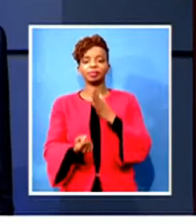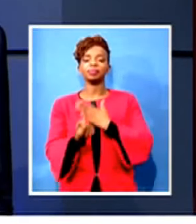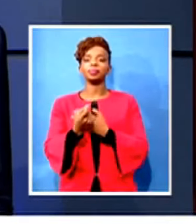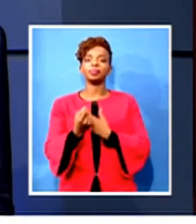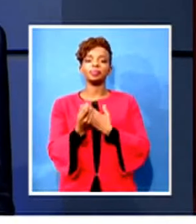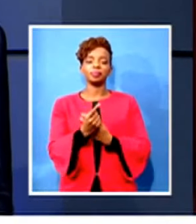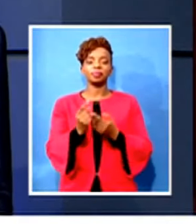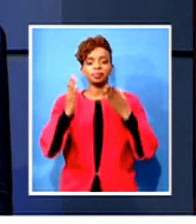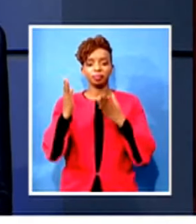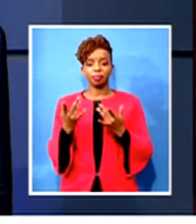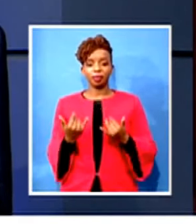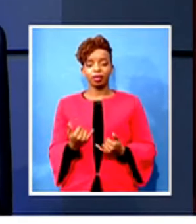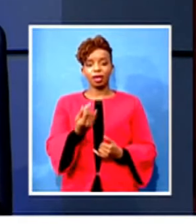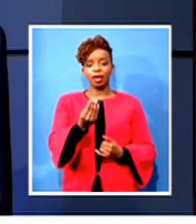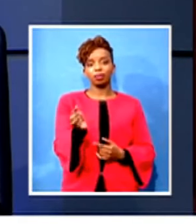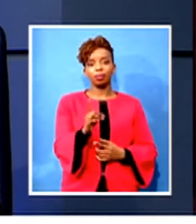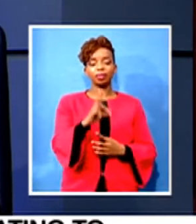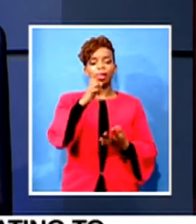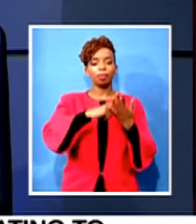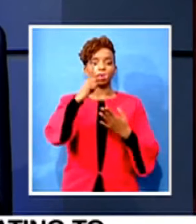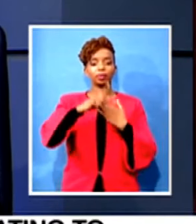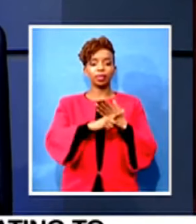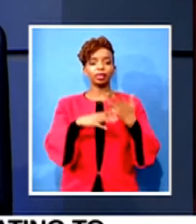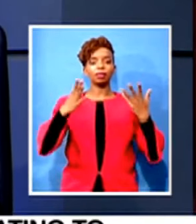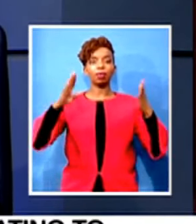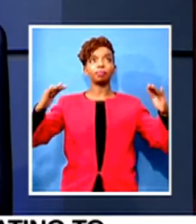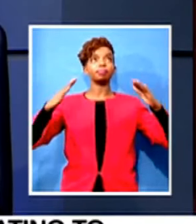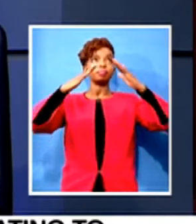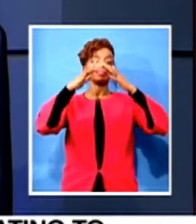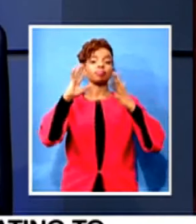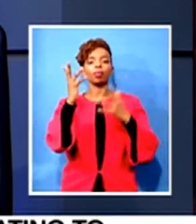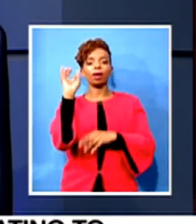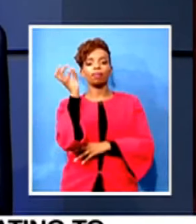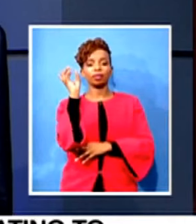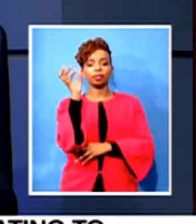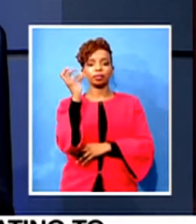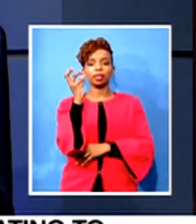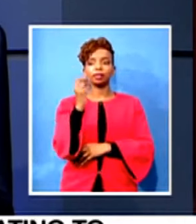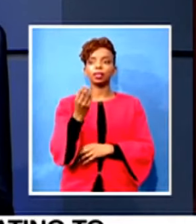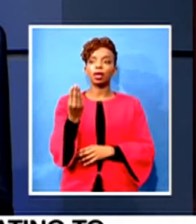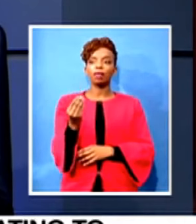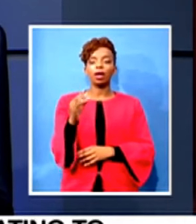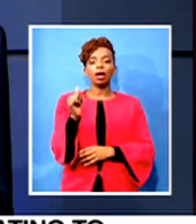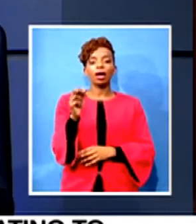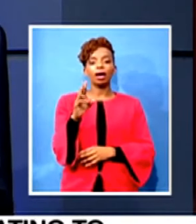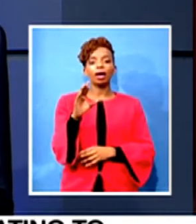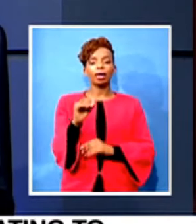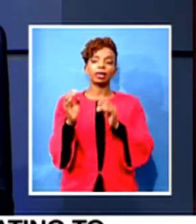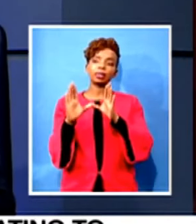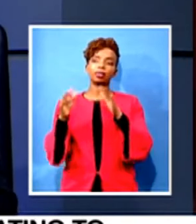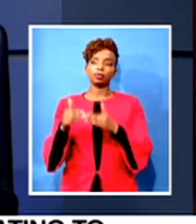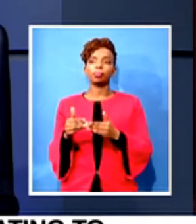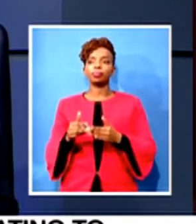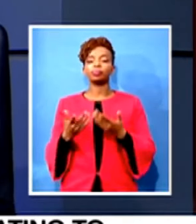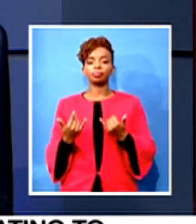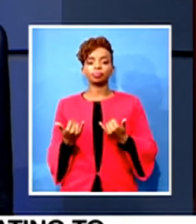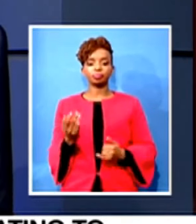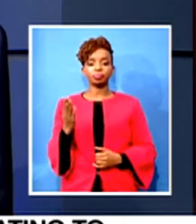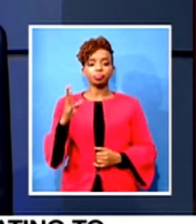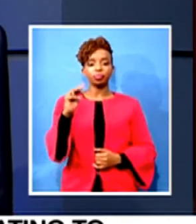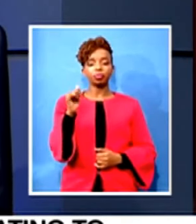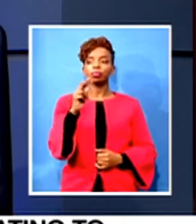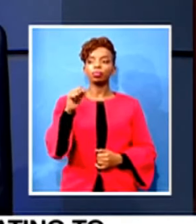The director at the ORI Group Abel Manyike as well as the director of Blackhead Consulting,